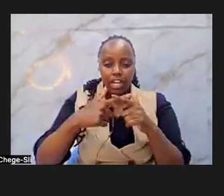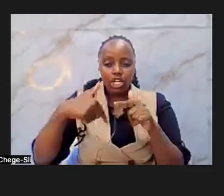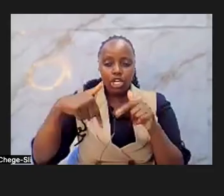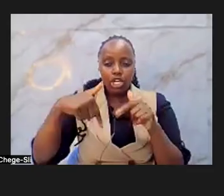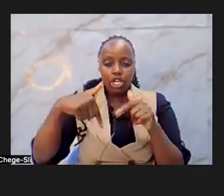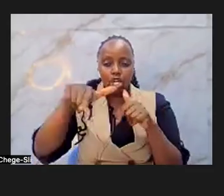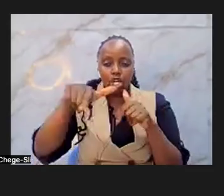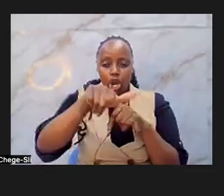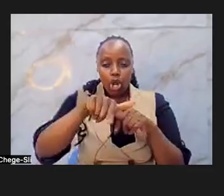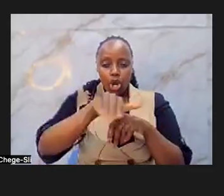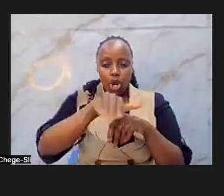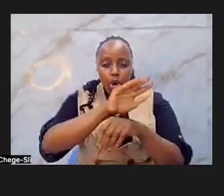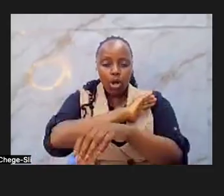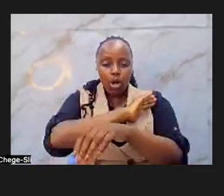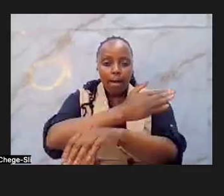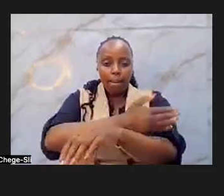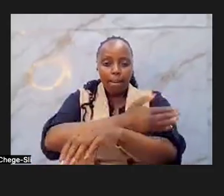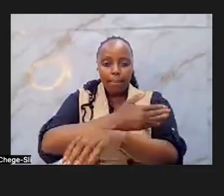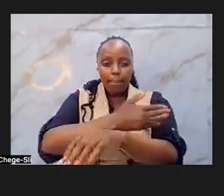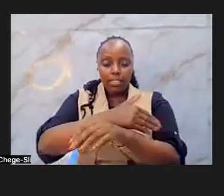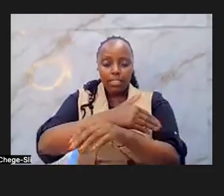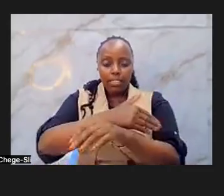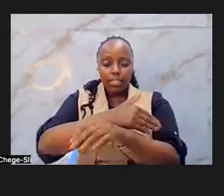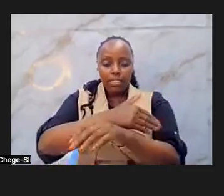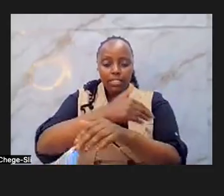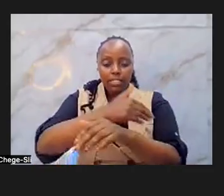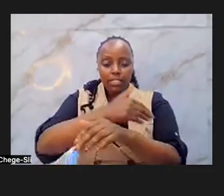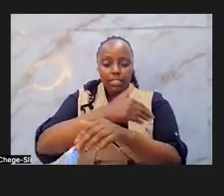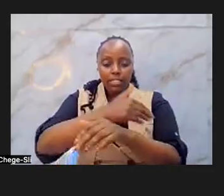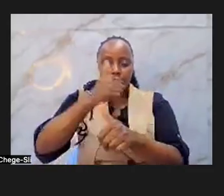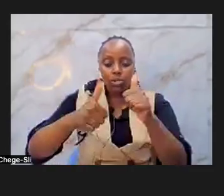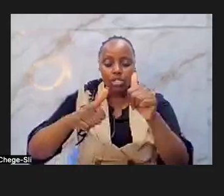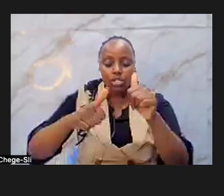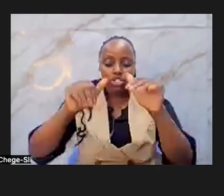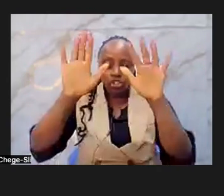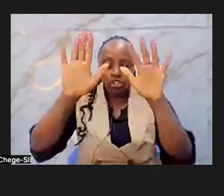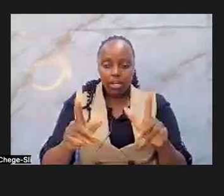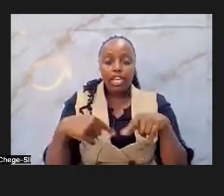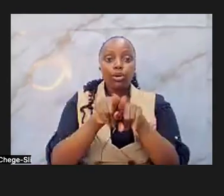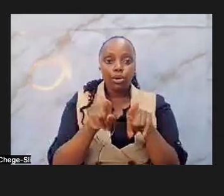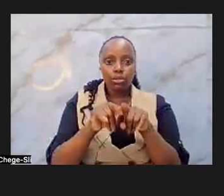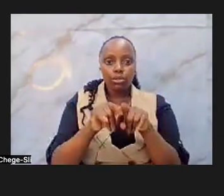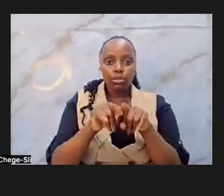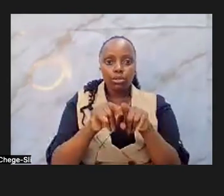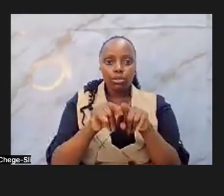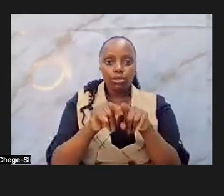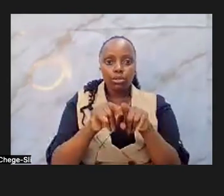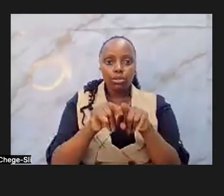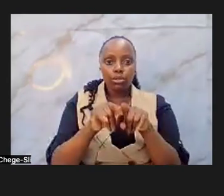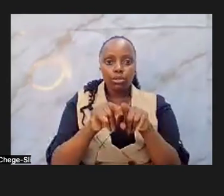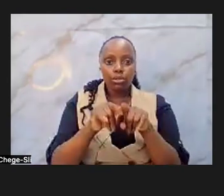can afford you the opportunity to co-train, and during the co-training, then you also mentor each other. And even when